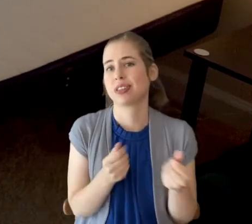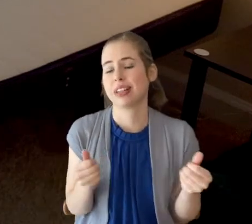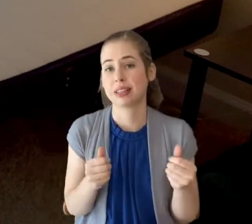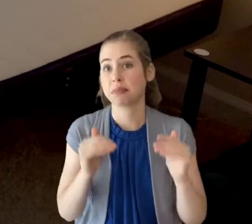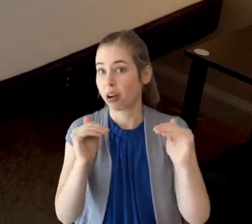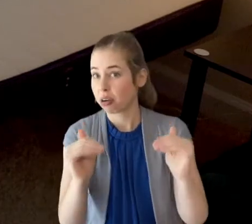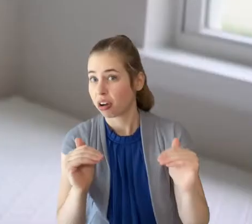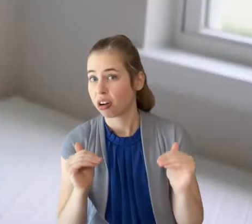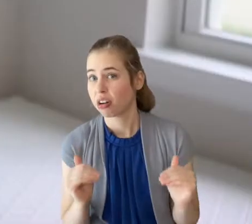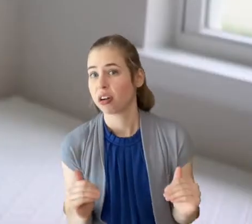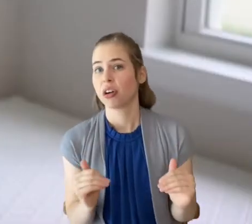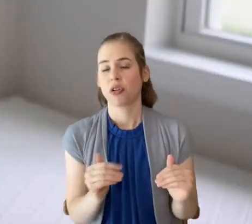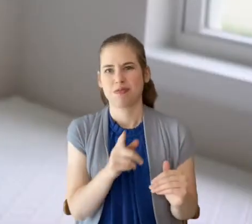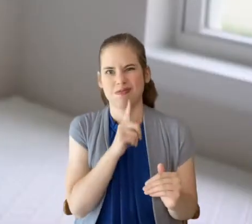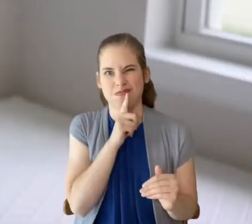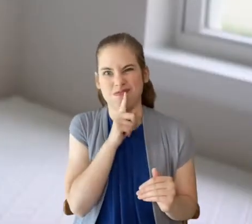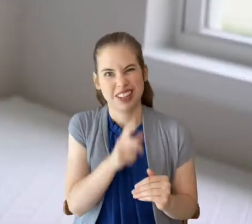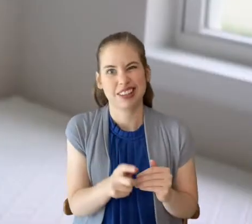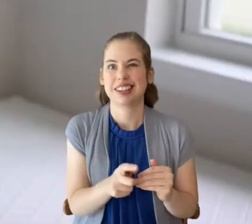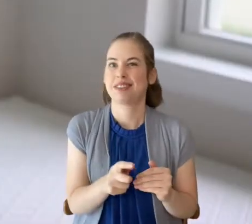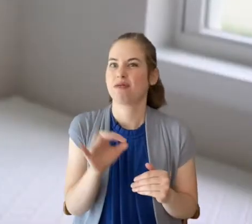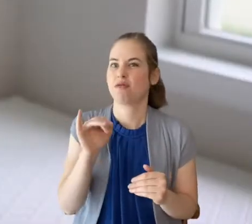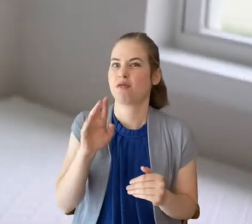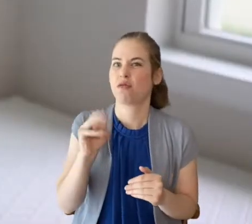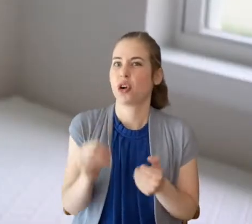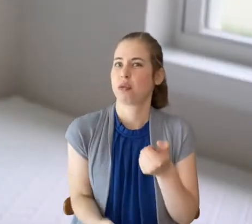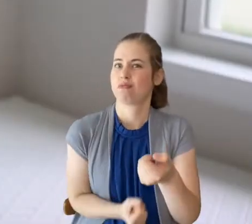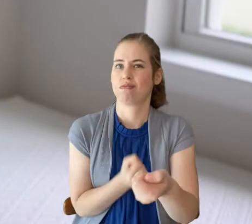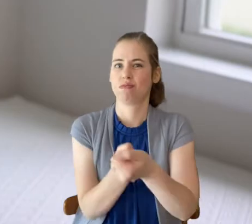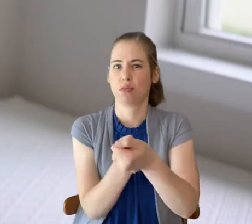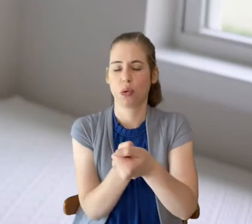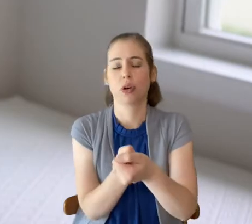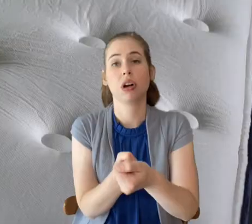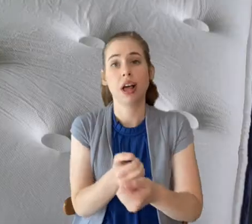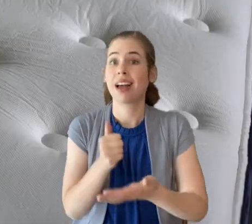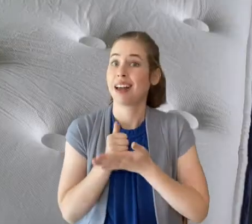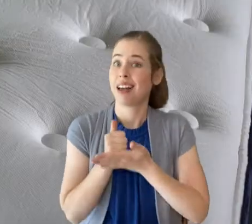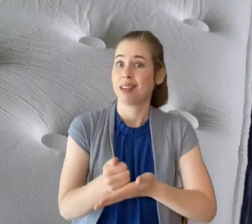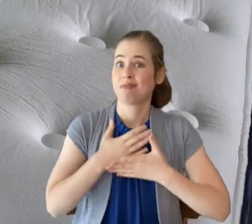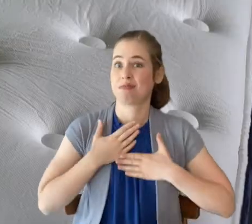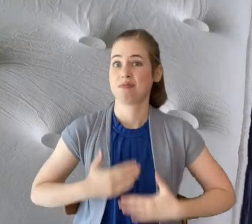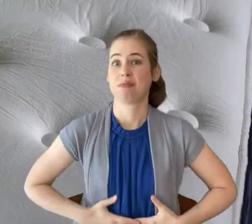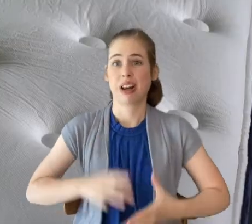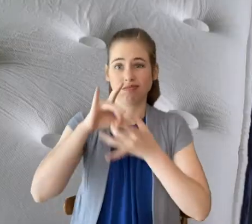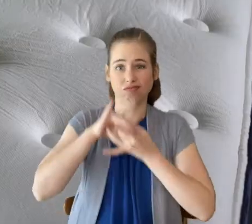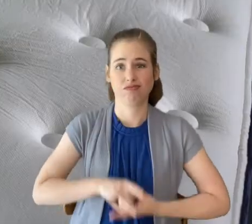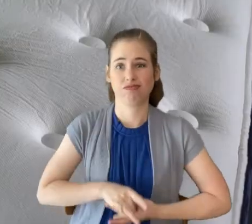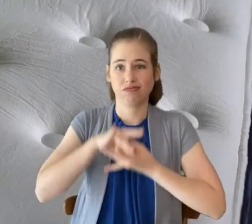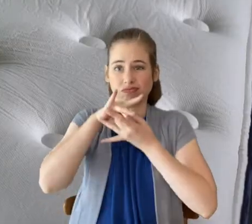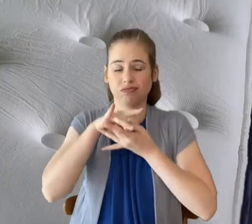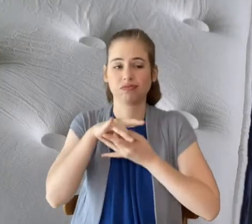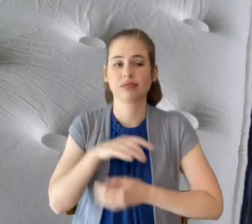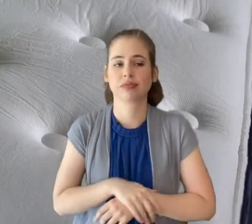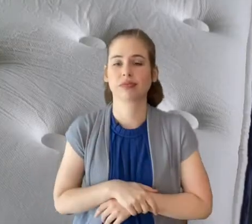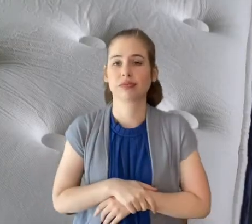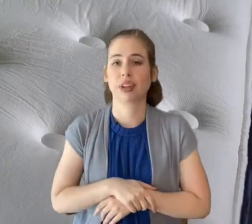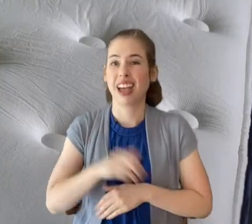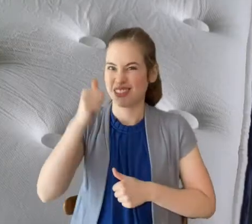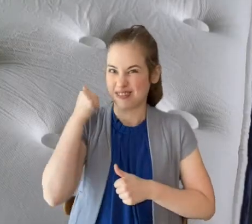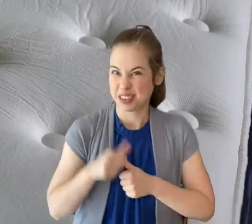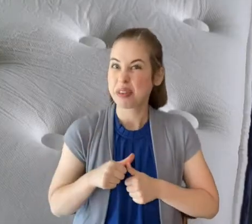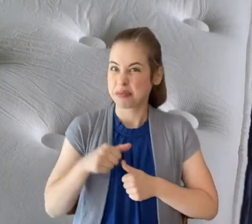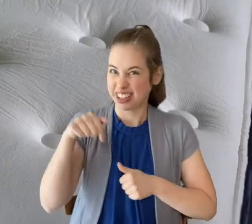support layers beneath quickly came up to meet us, keeping us in a healthy alignment. The zoned progression worked well to reduce pressure